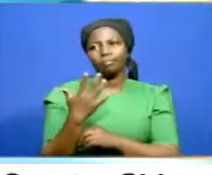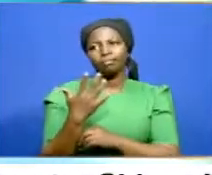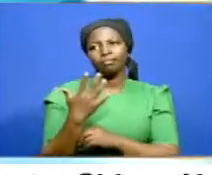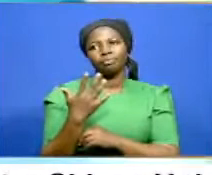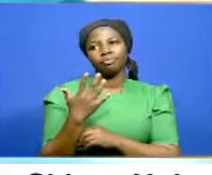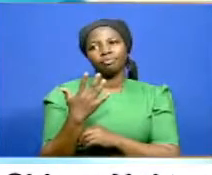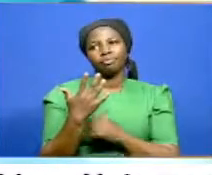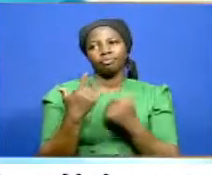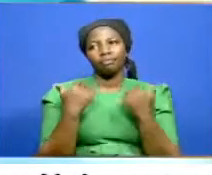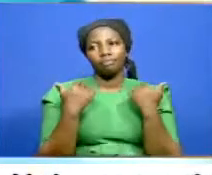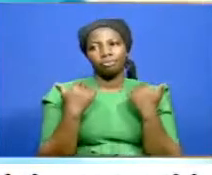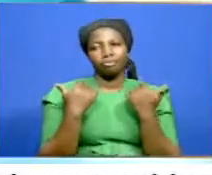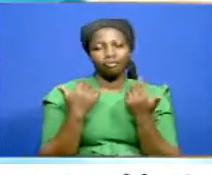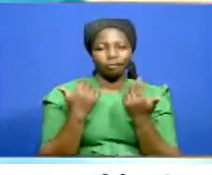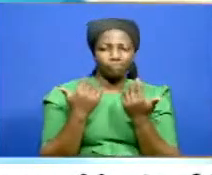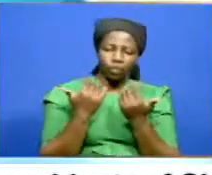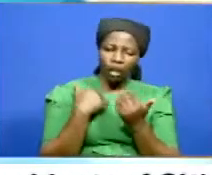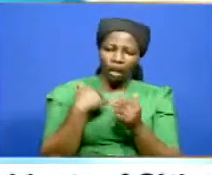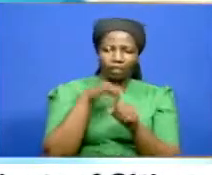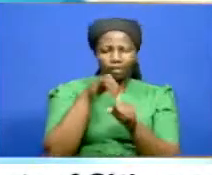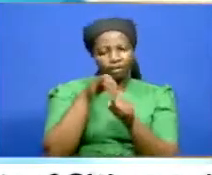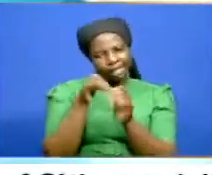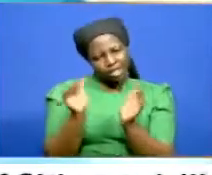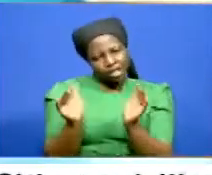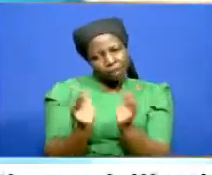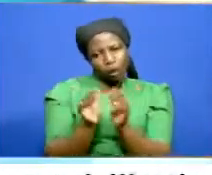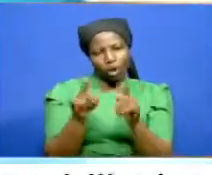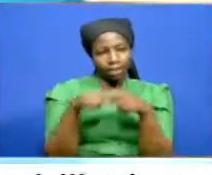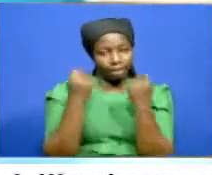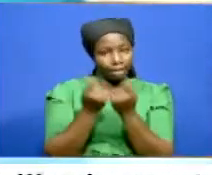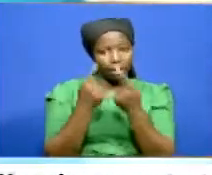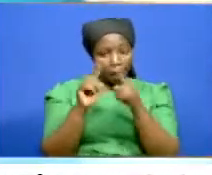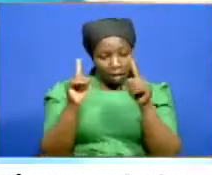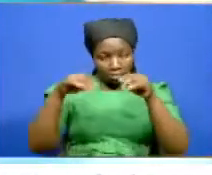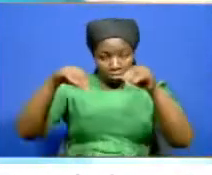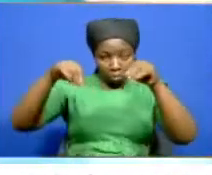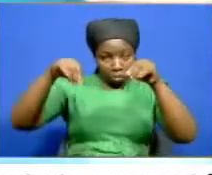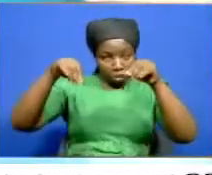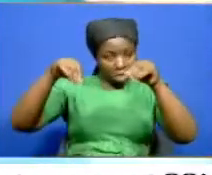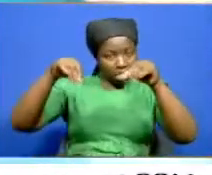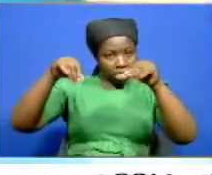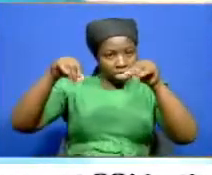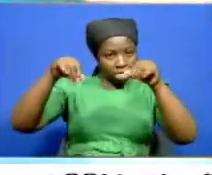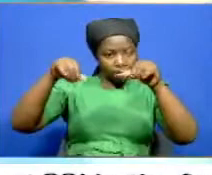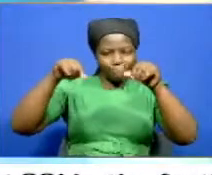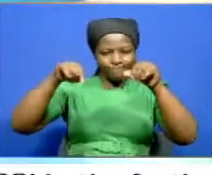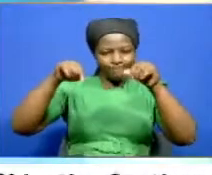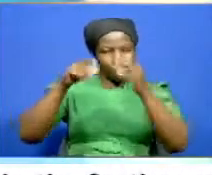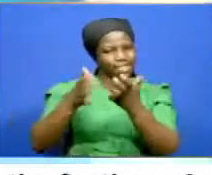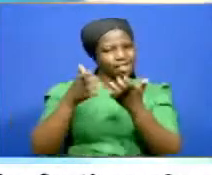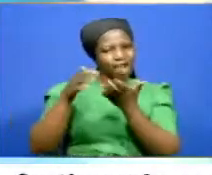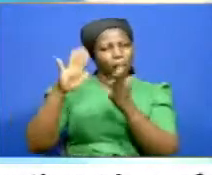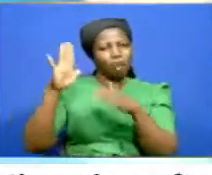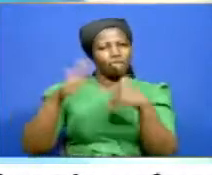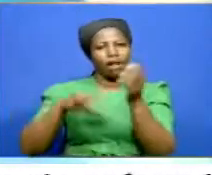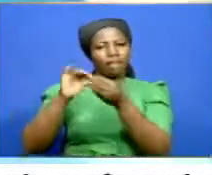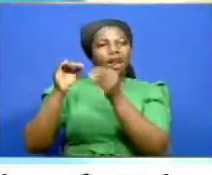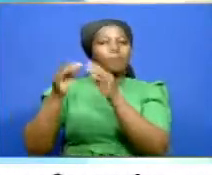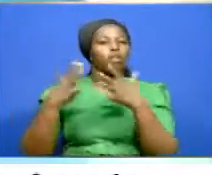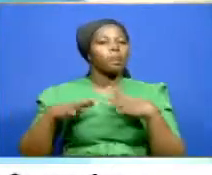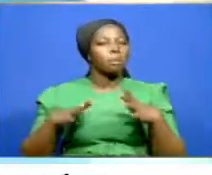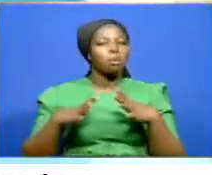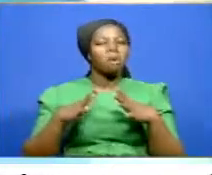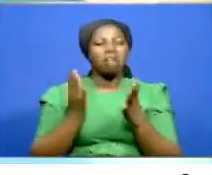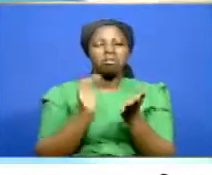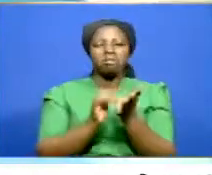it. We have quite a small team, but again, quality rather than quantity. Mm-hmm. So again, the type of guys you